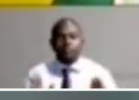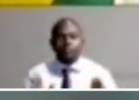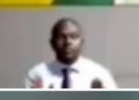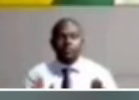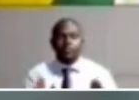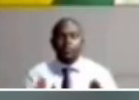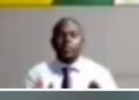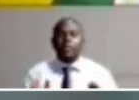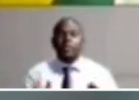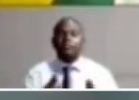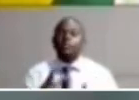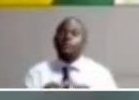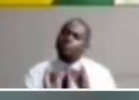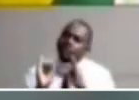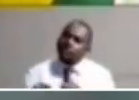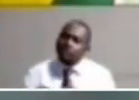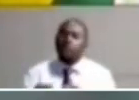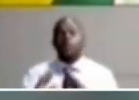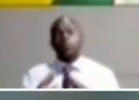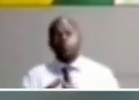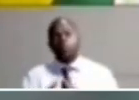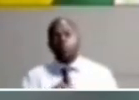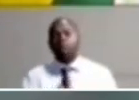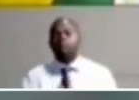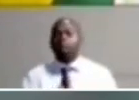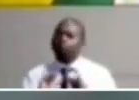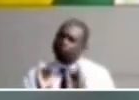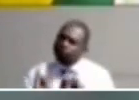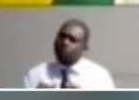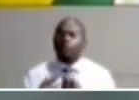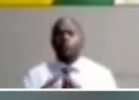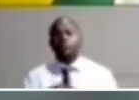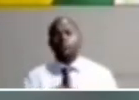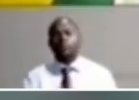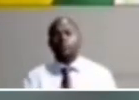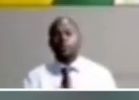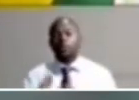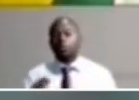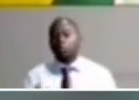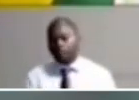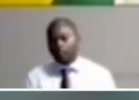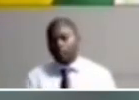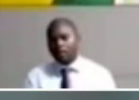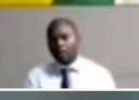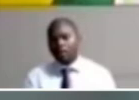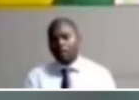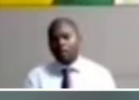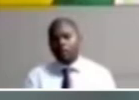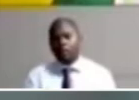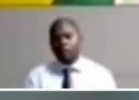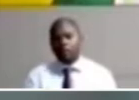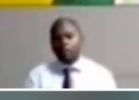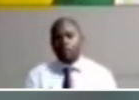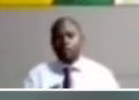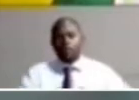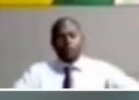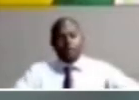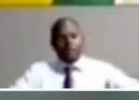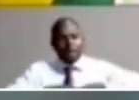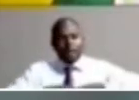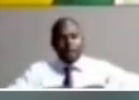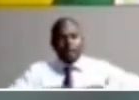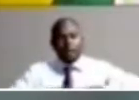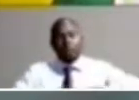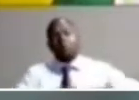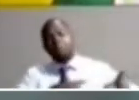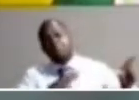Let people stay indoors in their homes except for the cargo transporters.